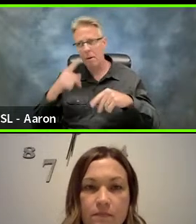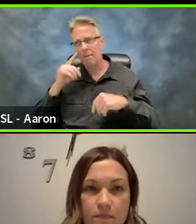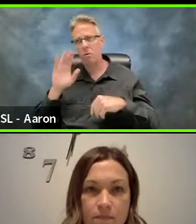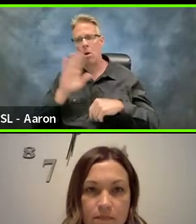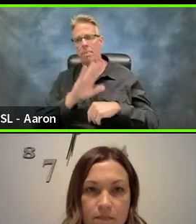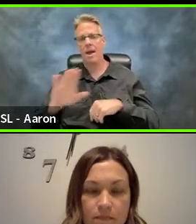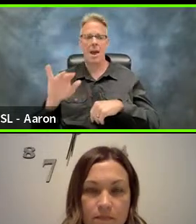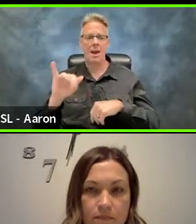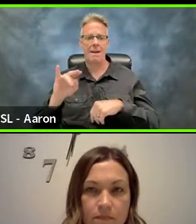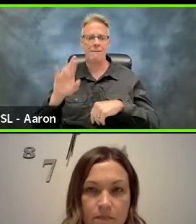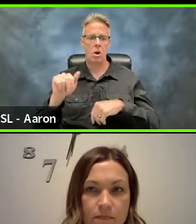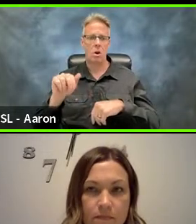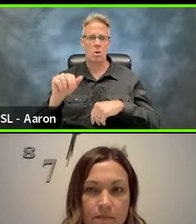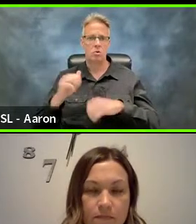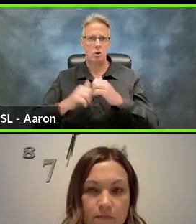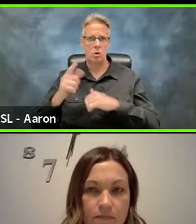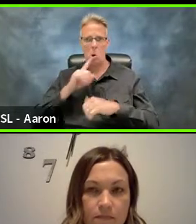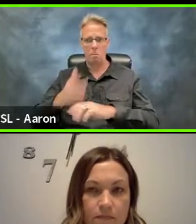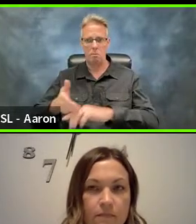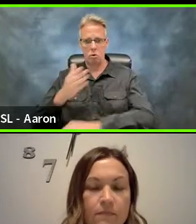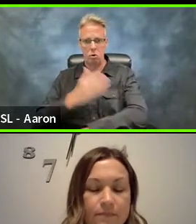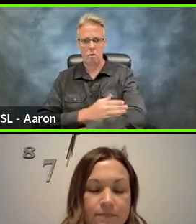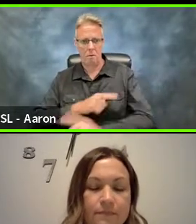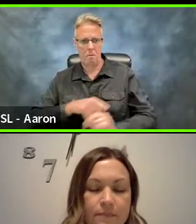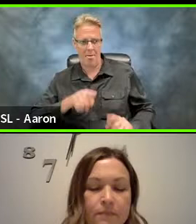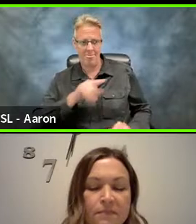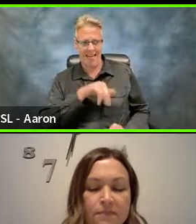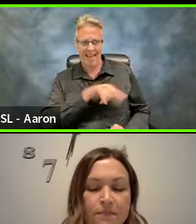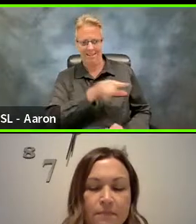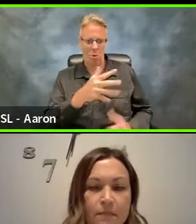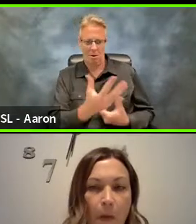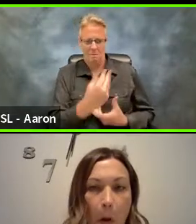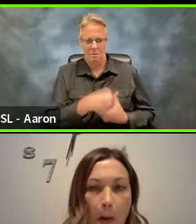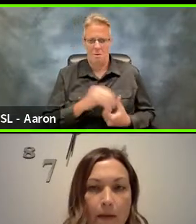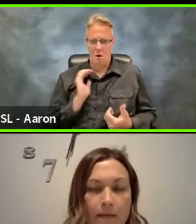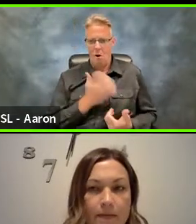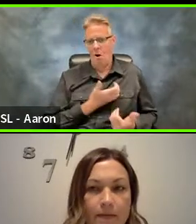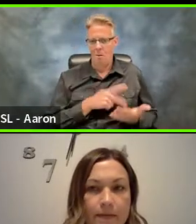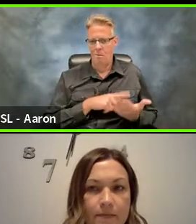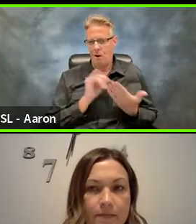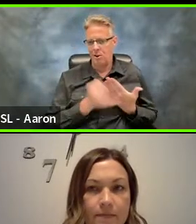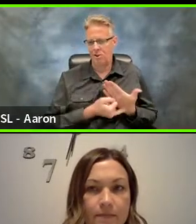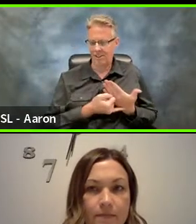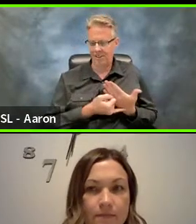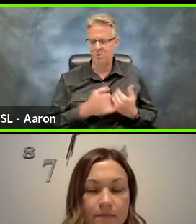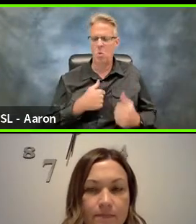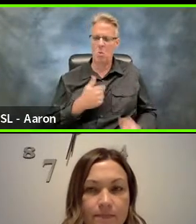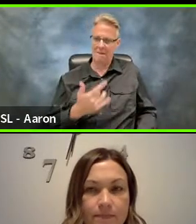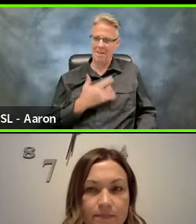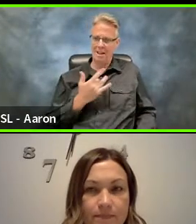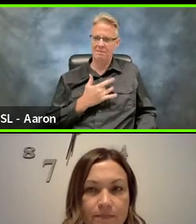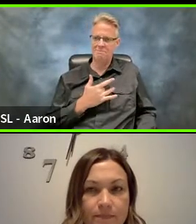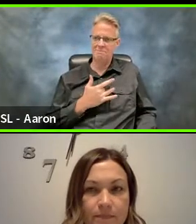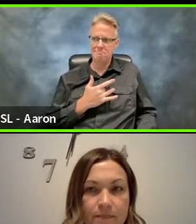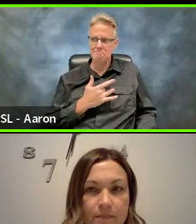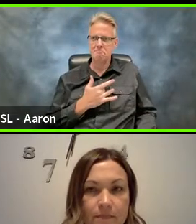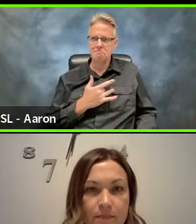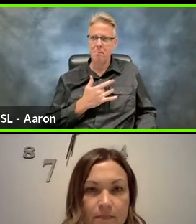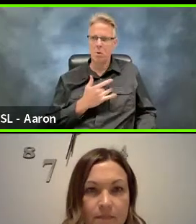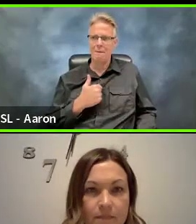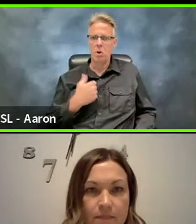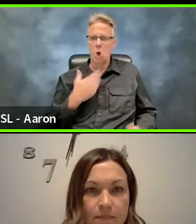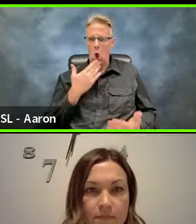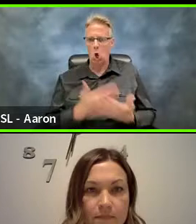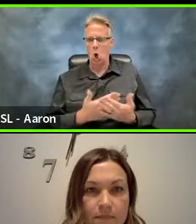improvements, whereas in this program those are already part of the core project. And so we feel like we've got a good